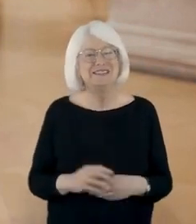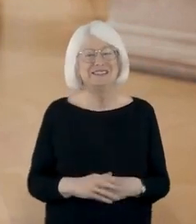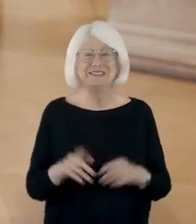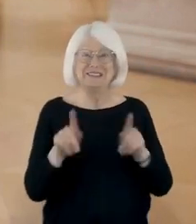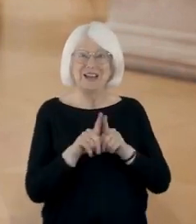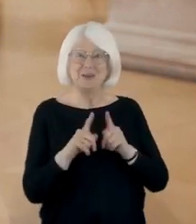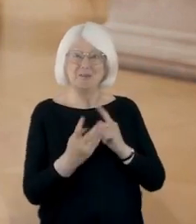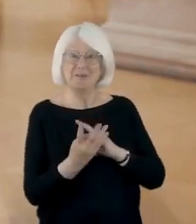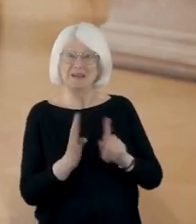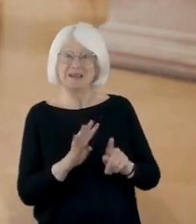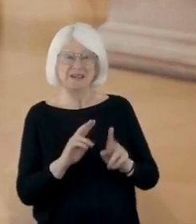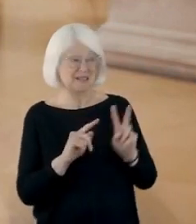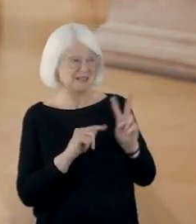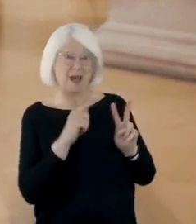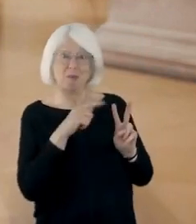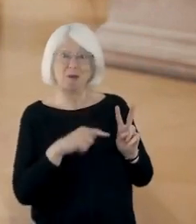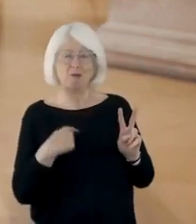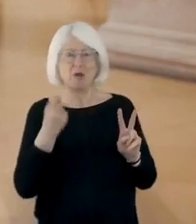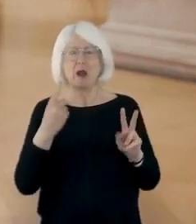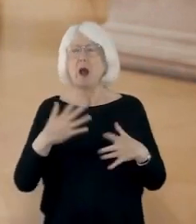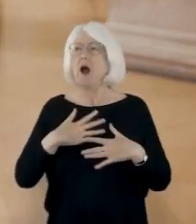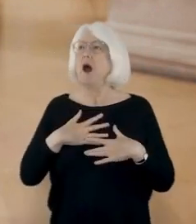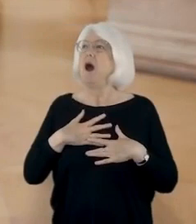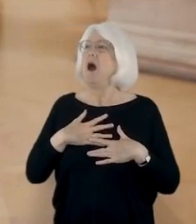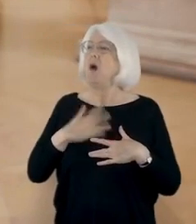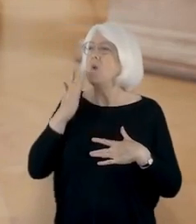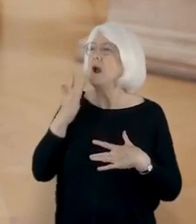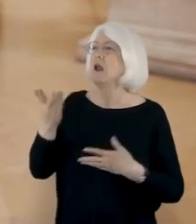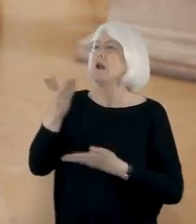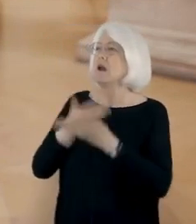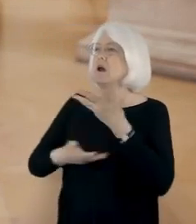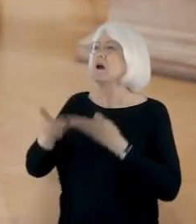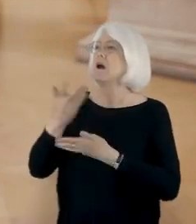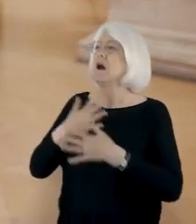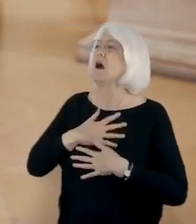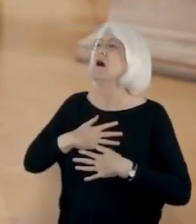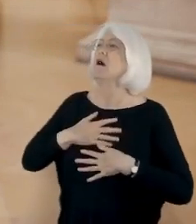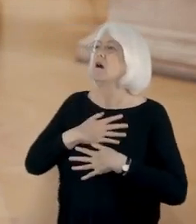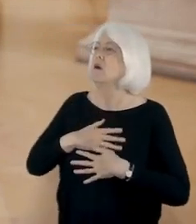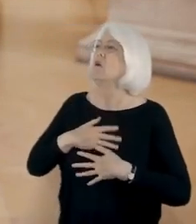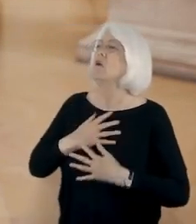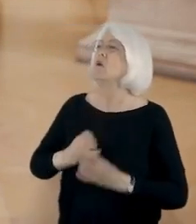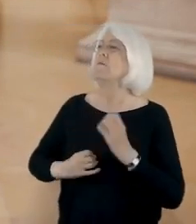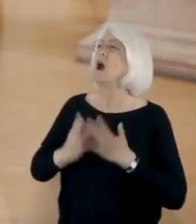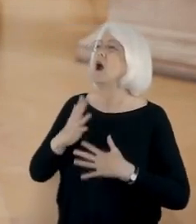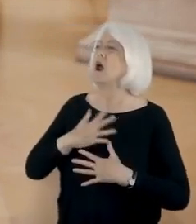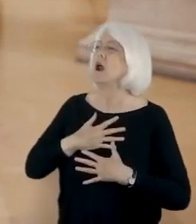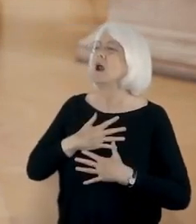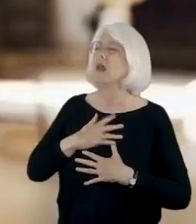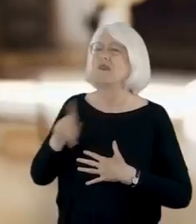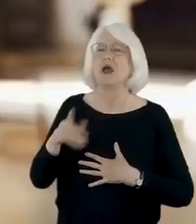Just as the disciples recognized their hearts were burning when they met Jesus, before their brains recognized his